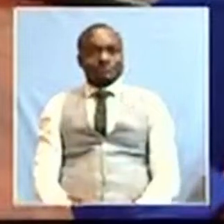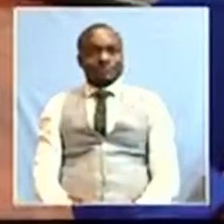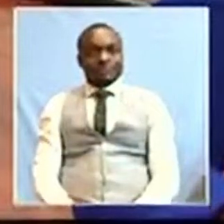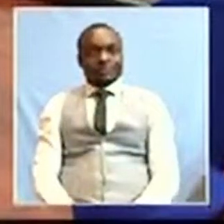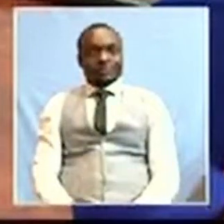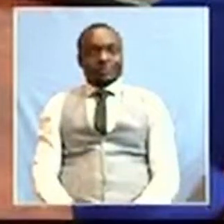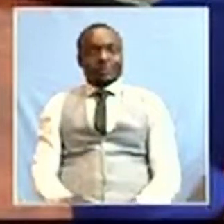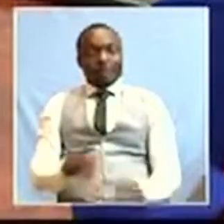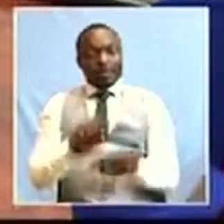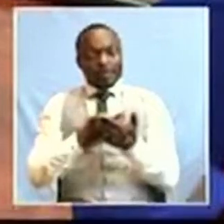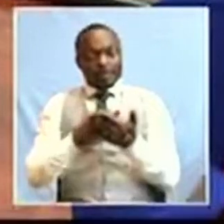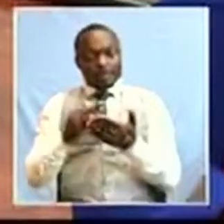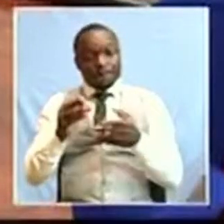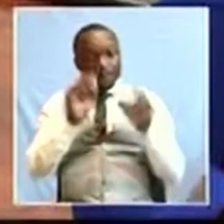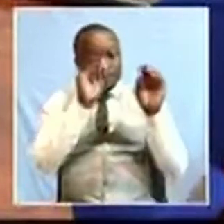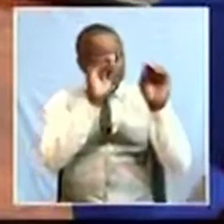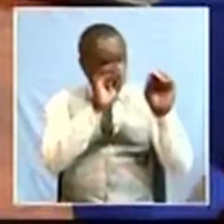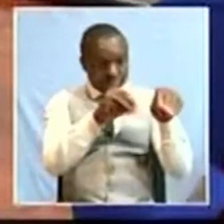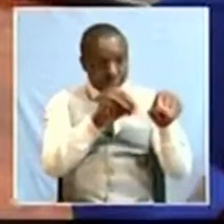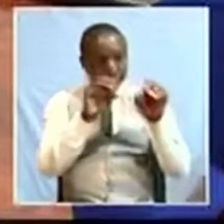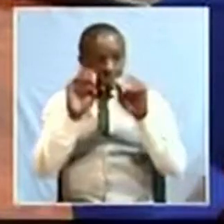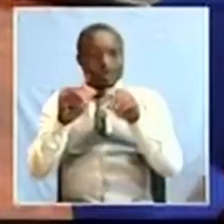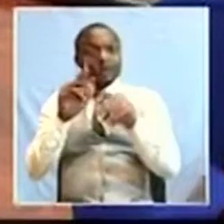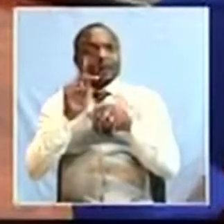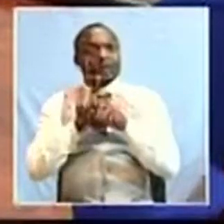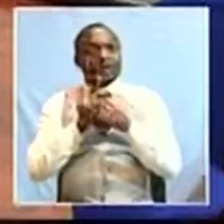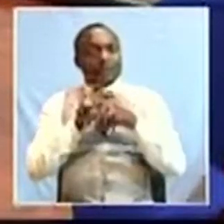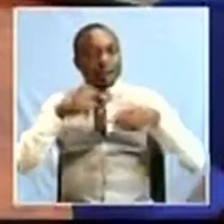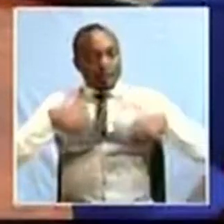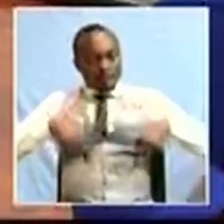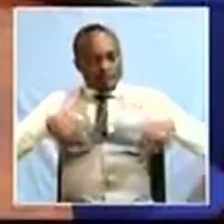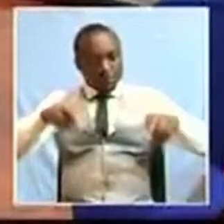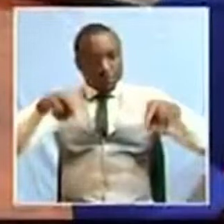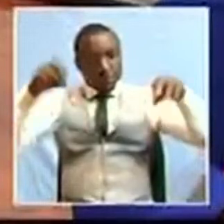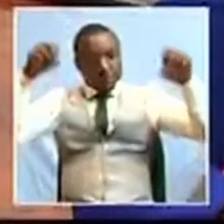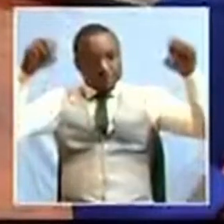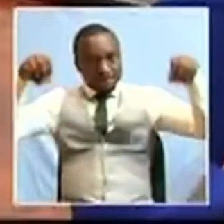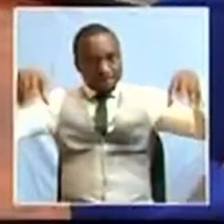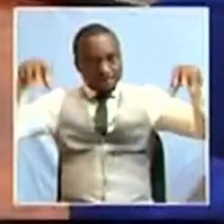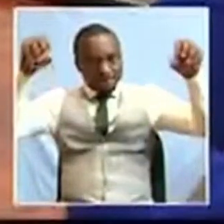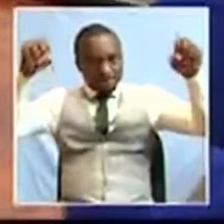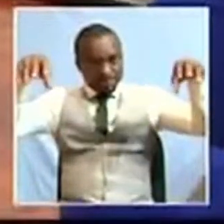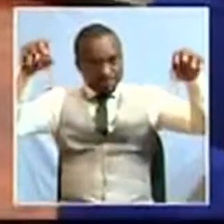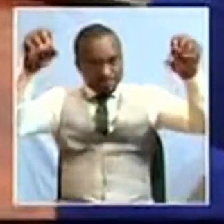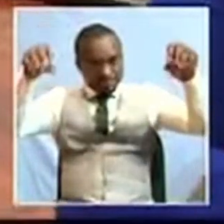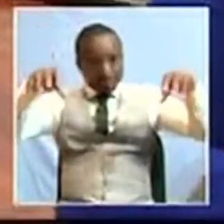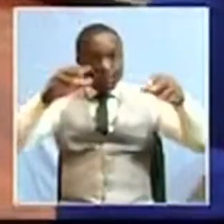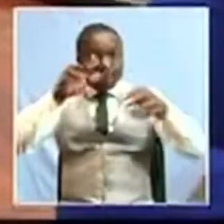Failure to install and maintain street lights. Cause of query: